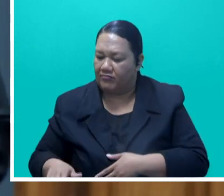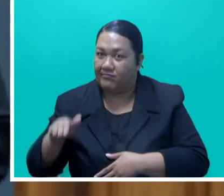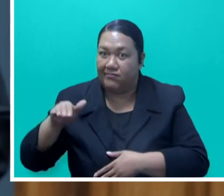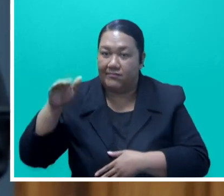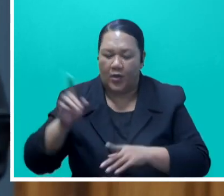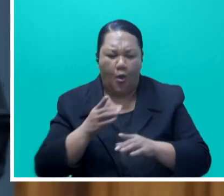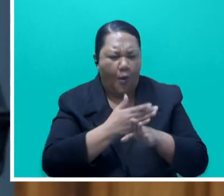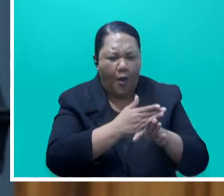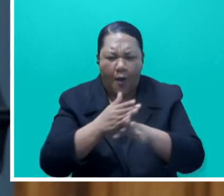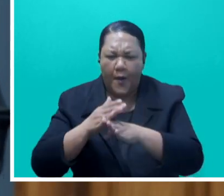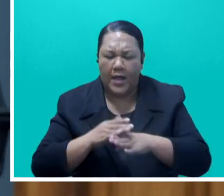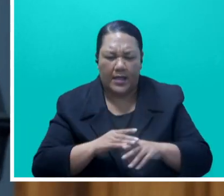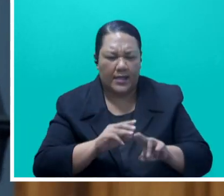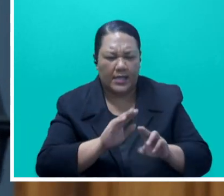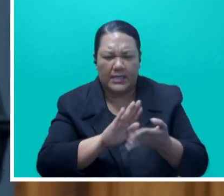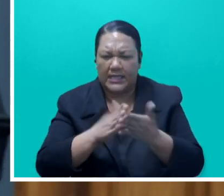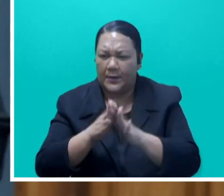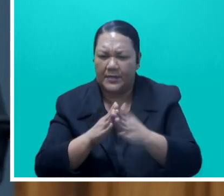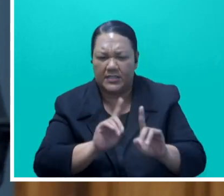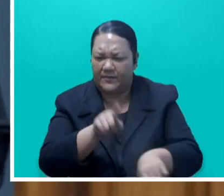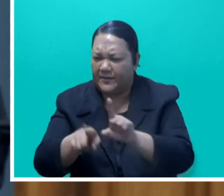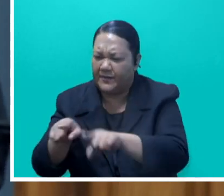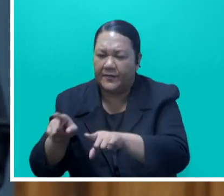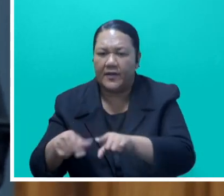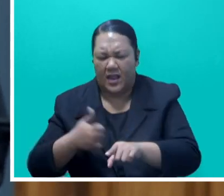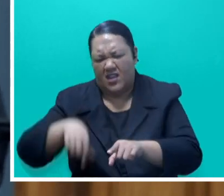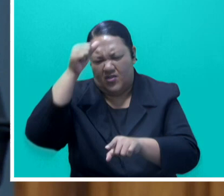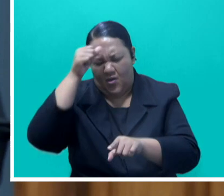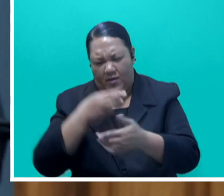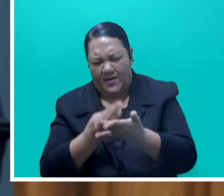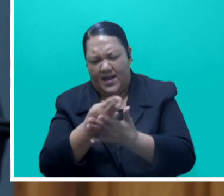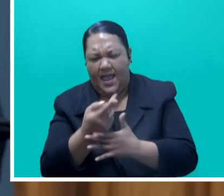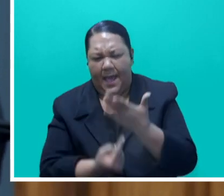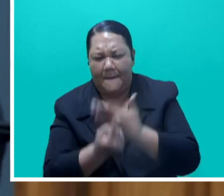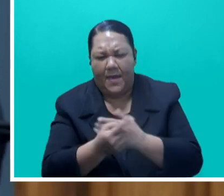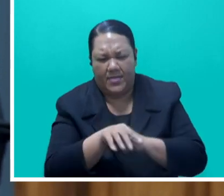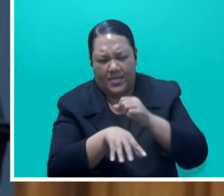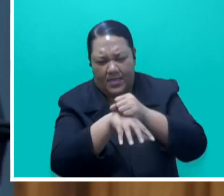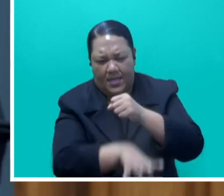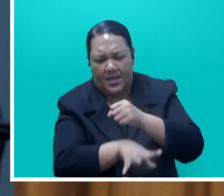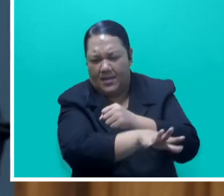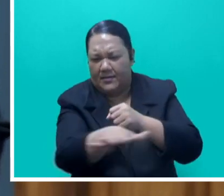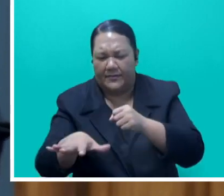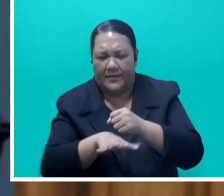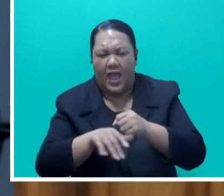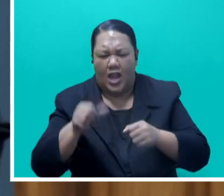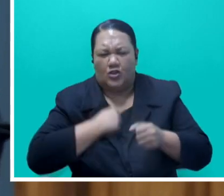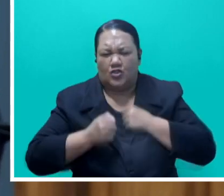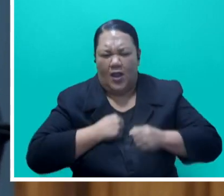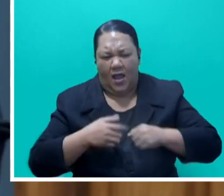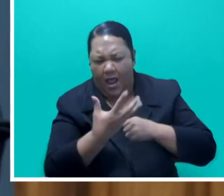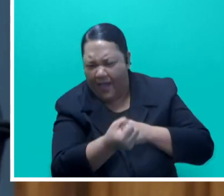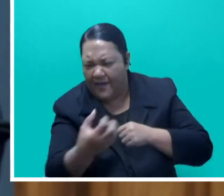communities during the course of my career, I know the reality on the ground. I understand the everyday struggles of our people, and I recognize the